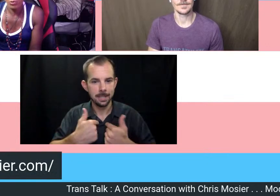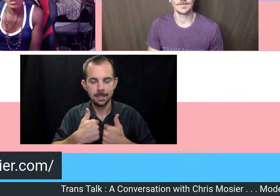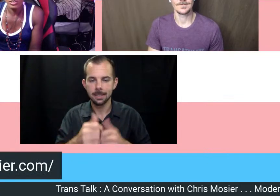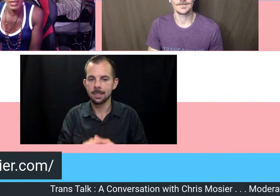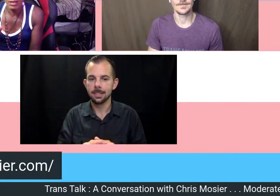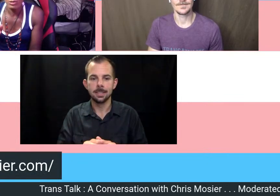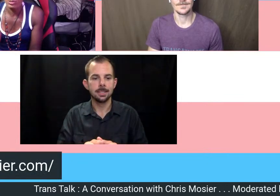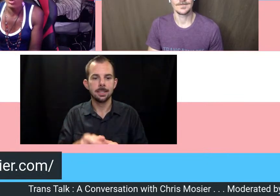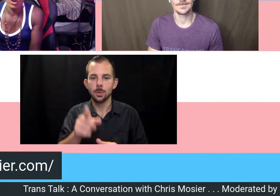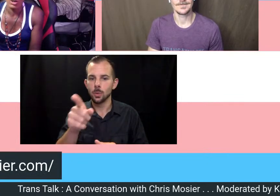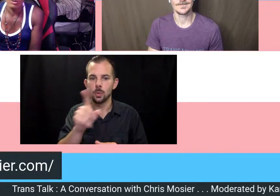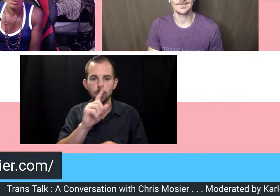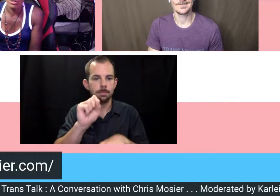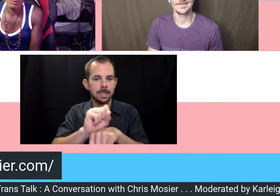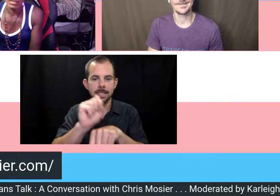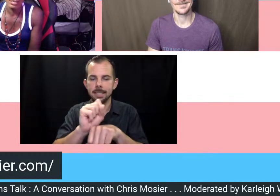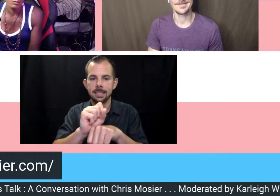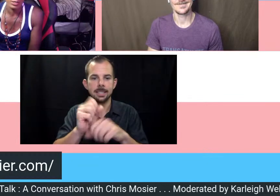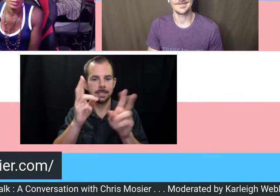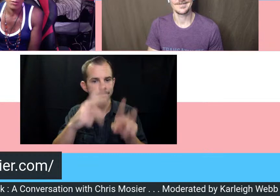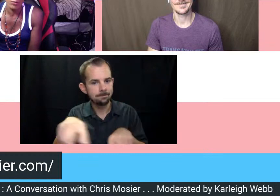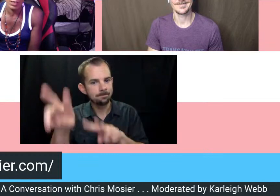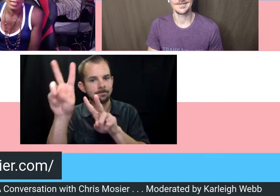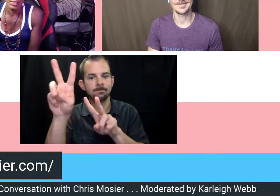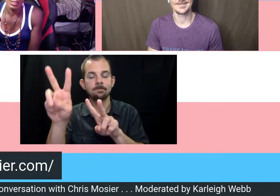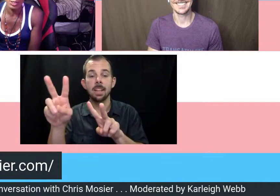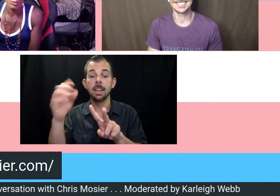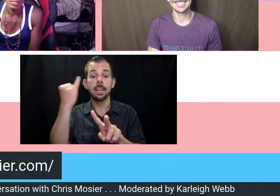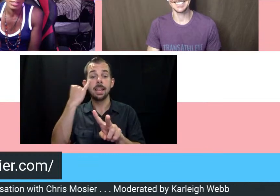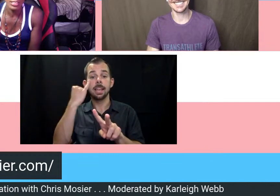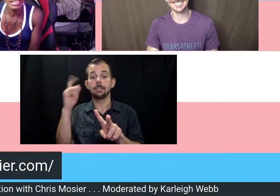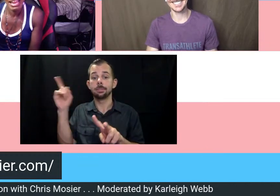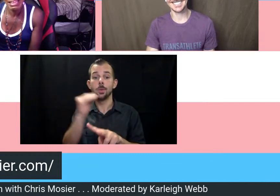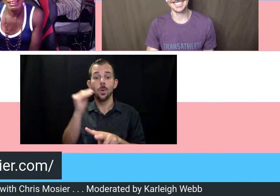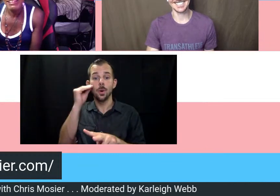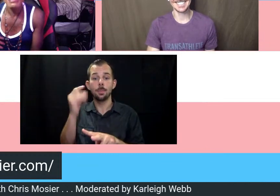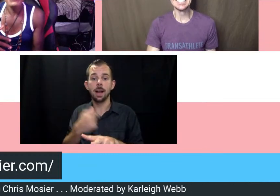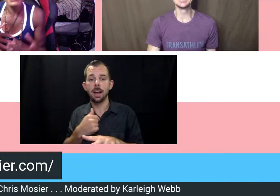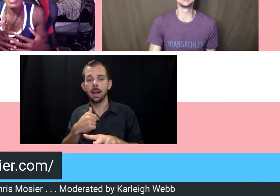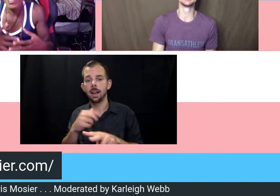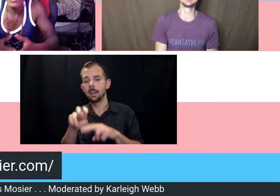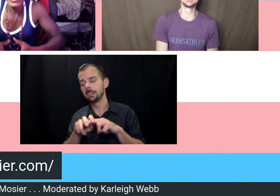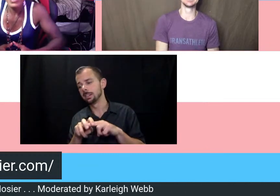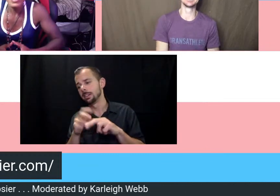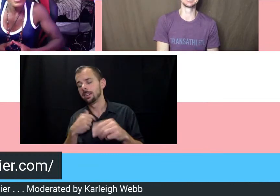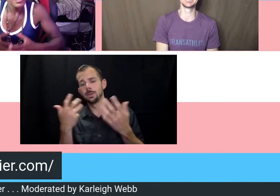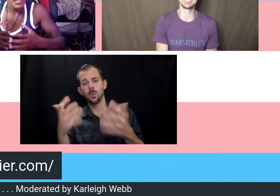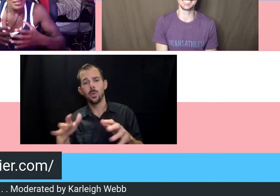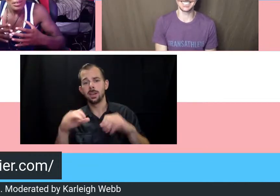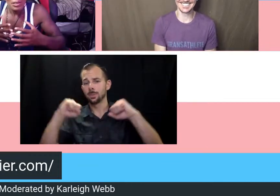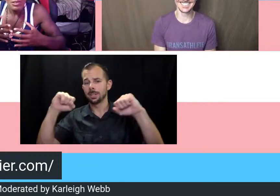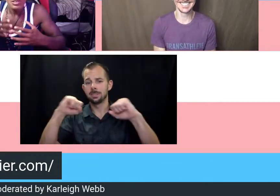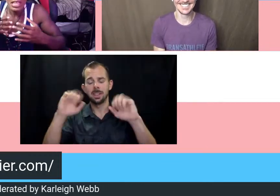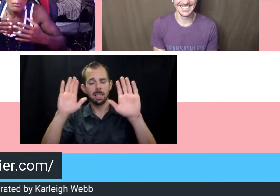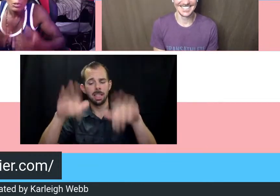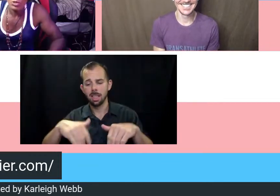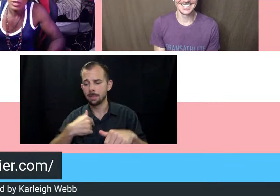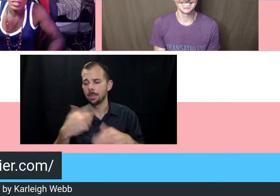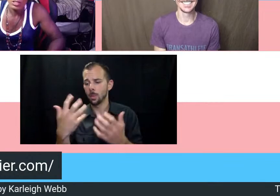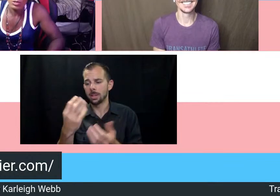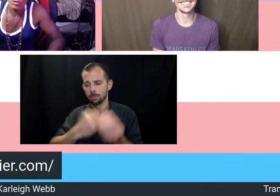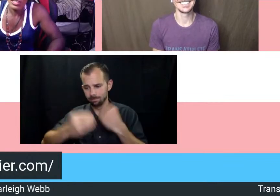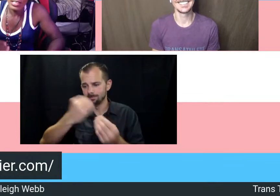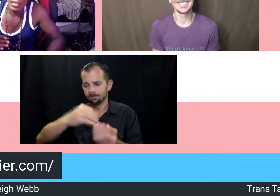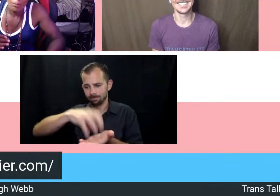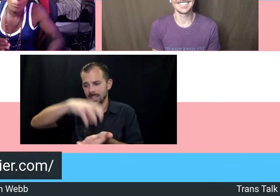is what pushes me out the door when I'm like, I really don't feel like it. I just want cheesecake. So keep